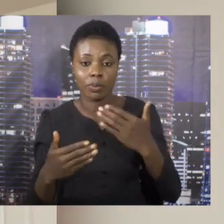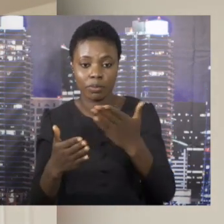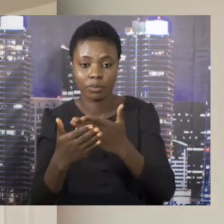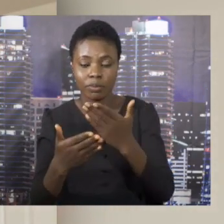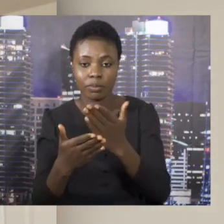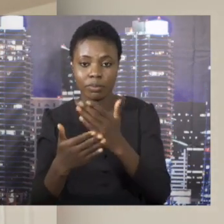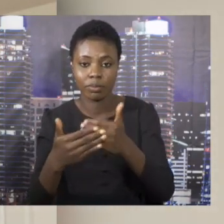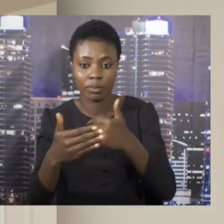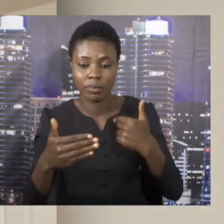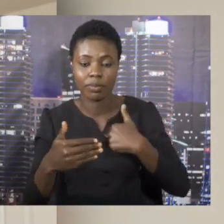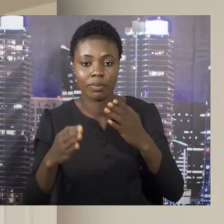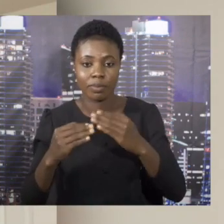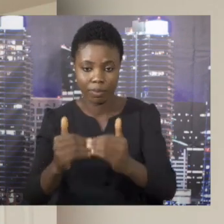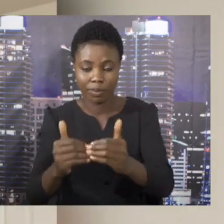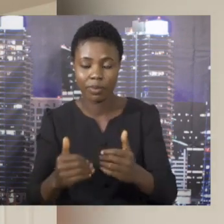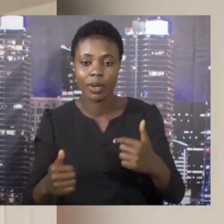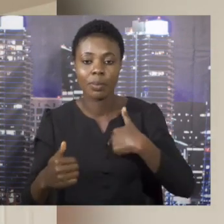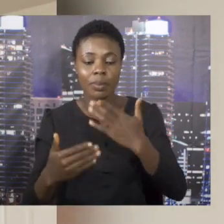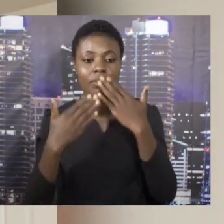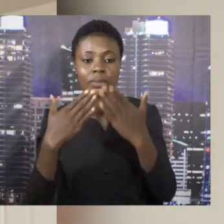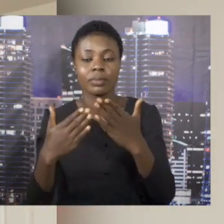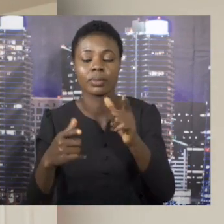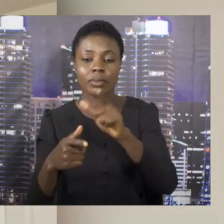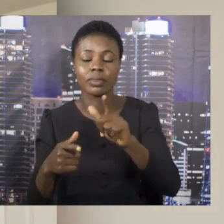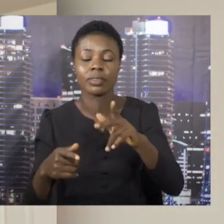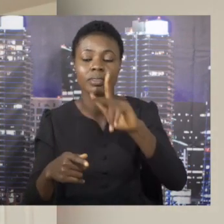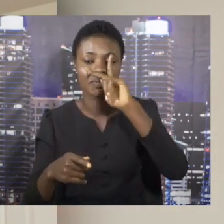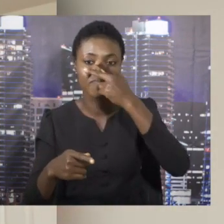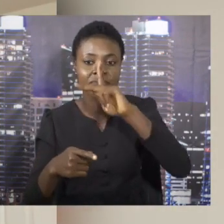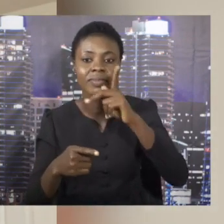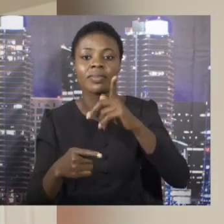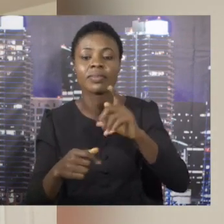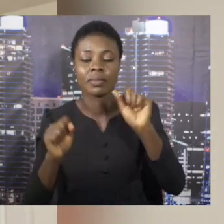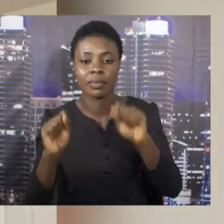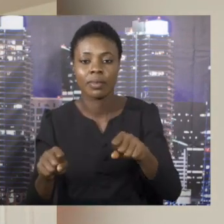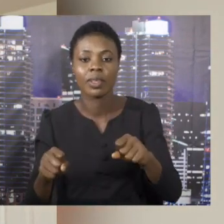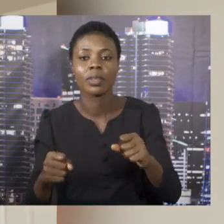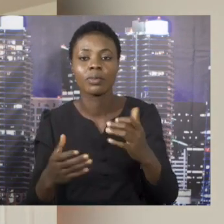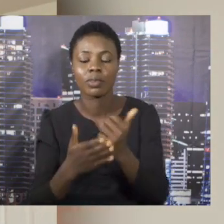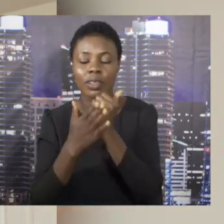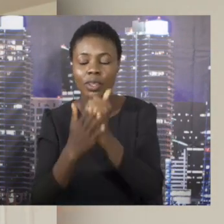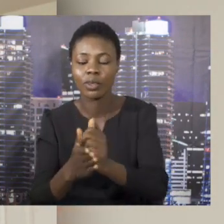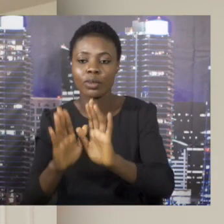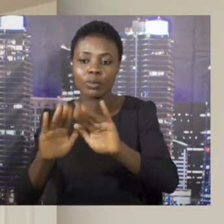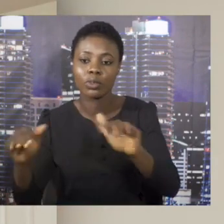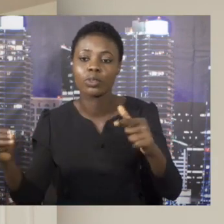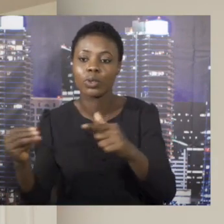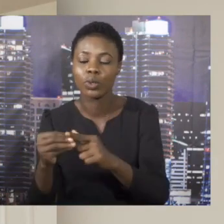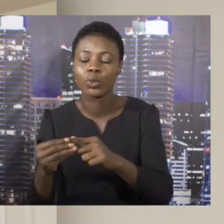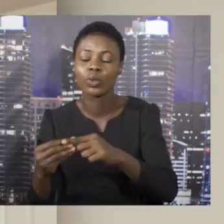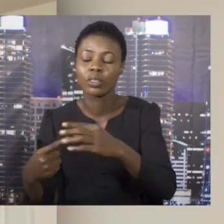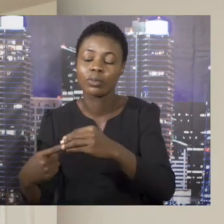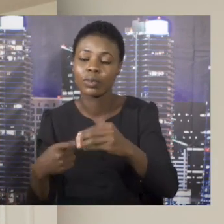his ability for inviting me to facilitate these engagements to benefit children with learning disabilities and